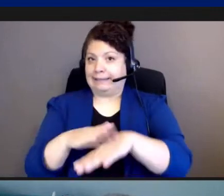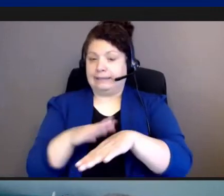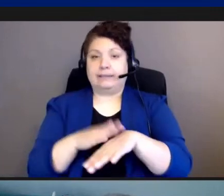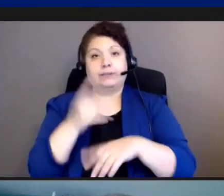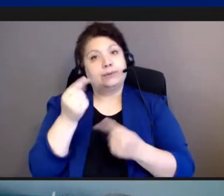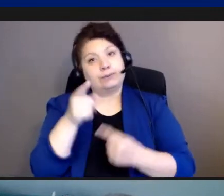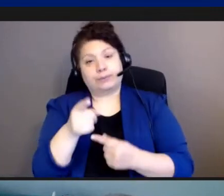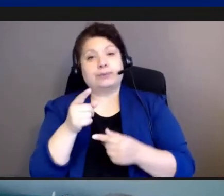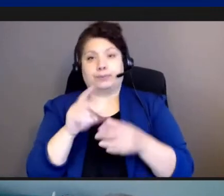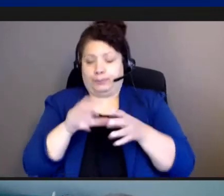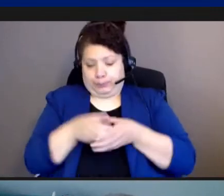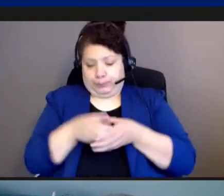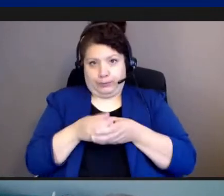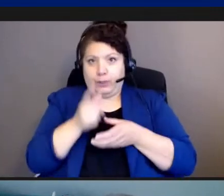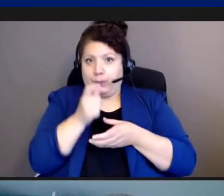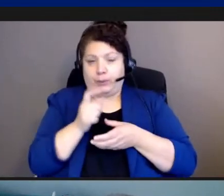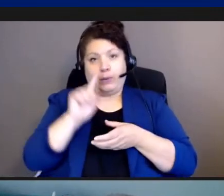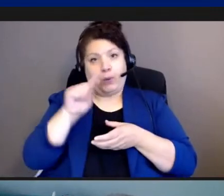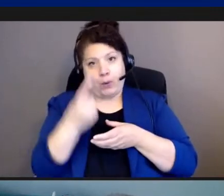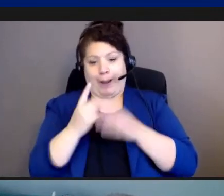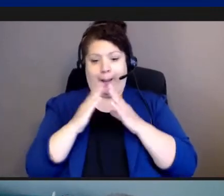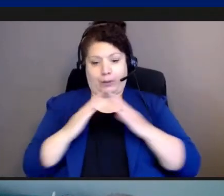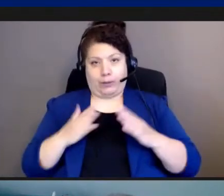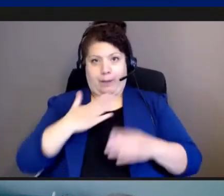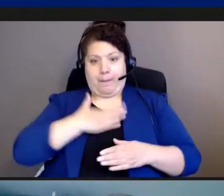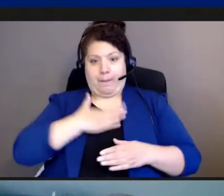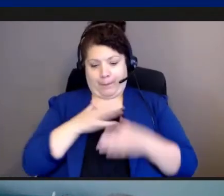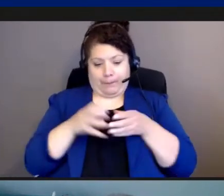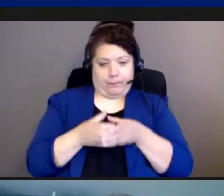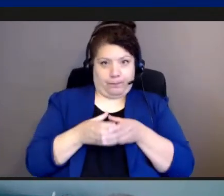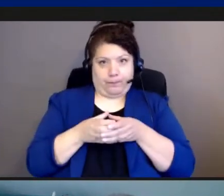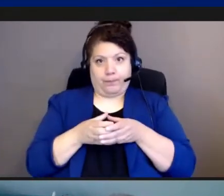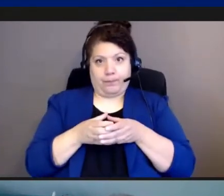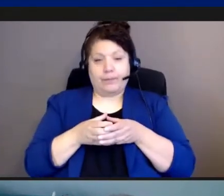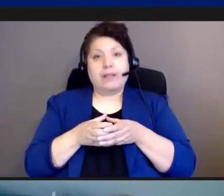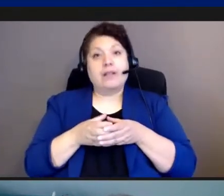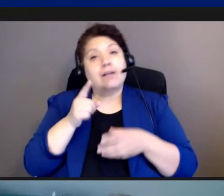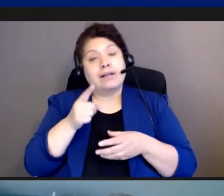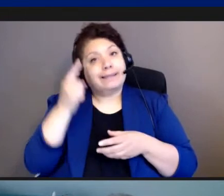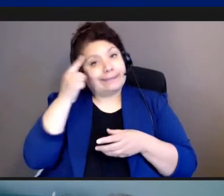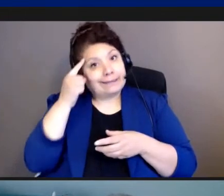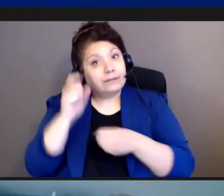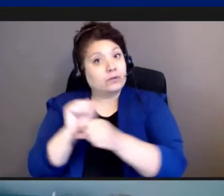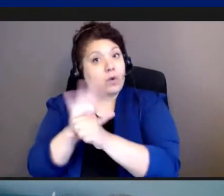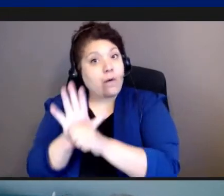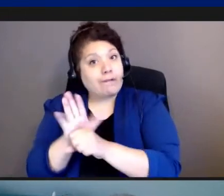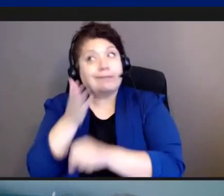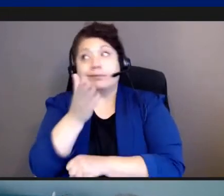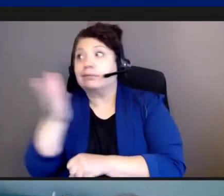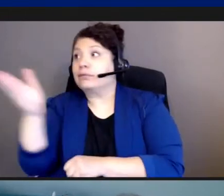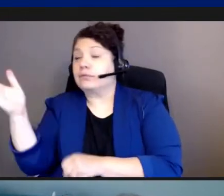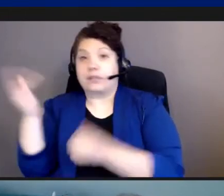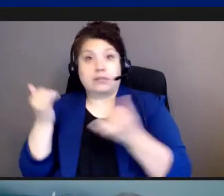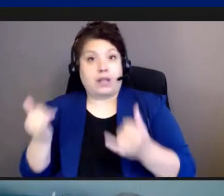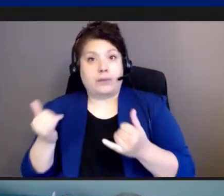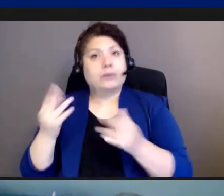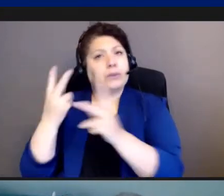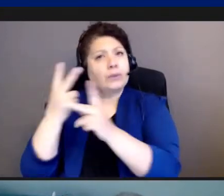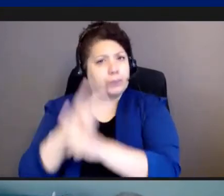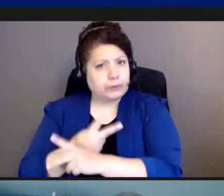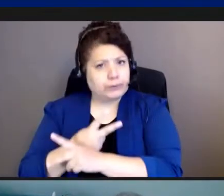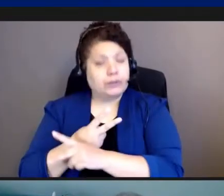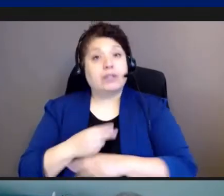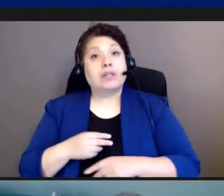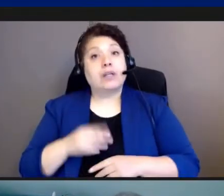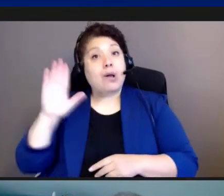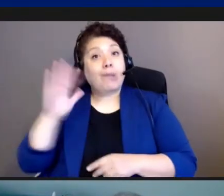celebrations to their household contacts. We have to keep in mind that what is happening with COVID in the community. In addition to the province decreasing the